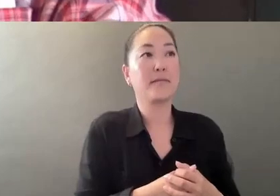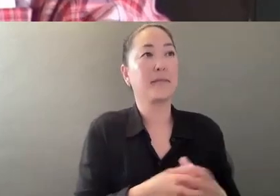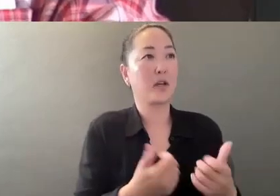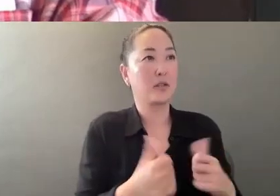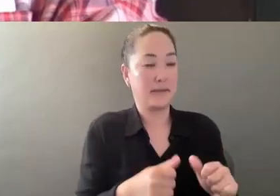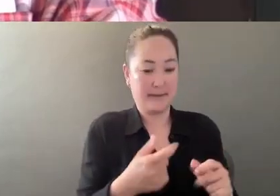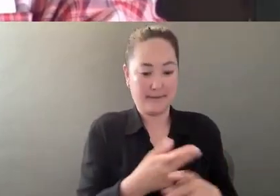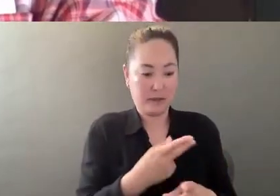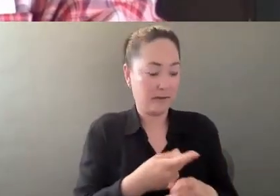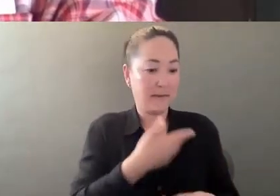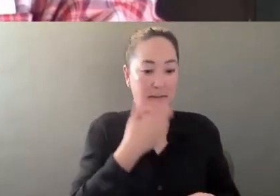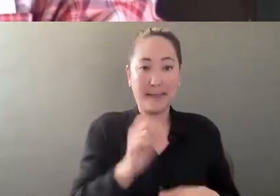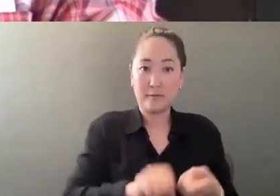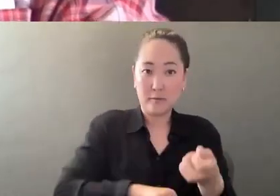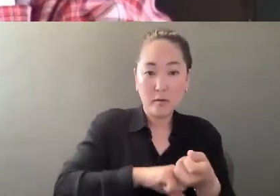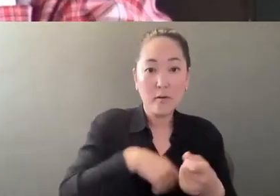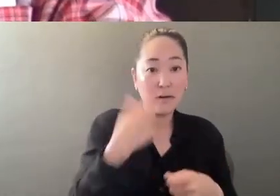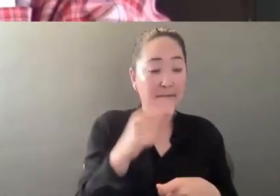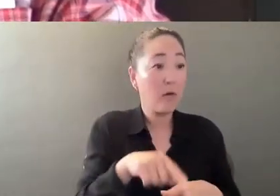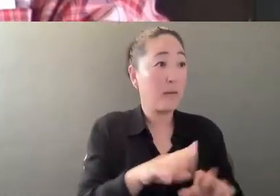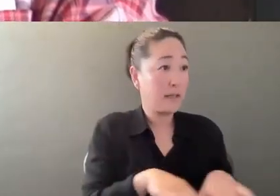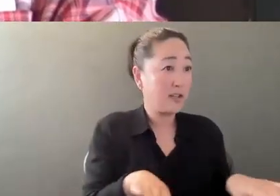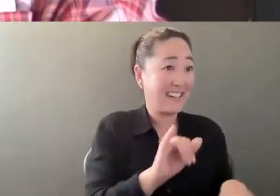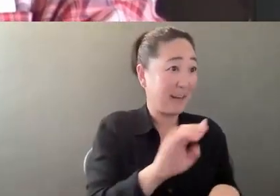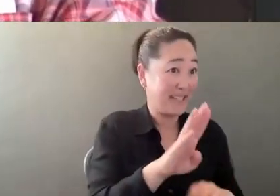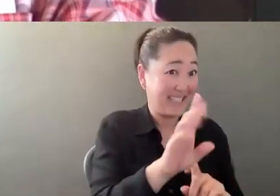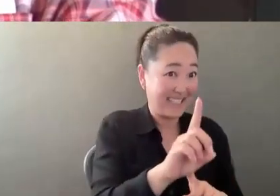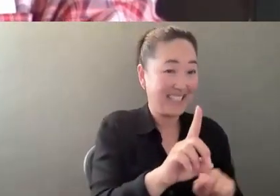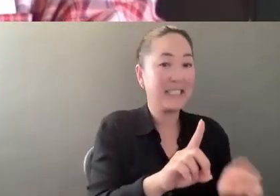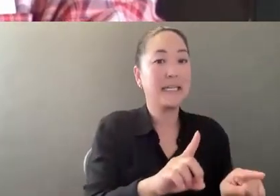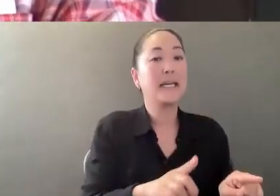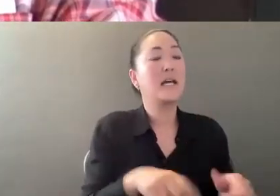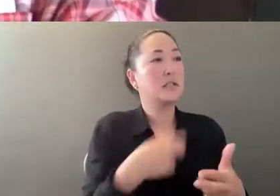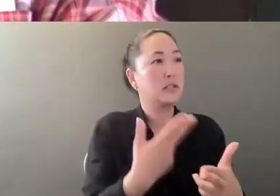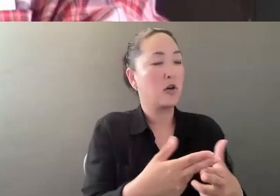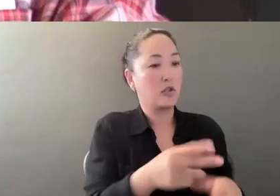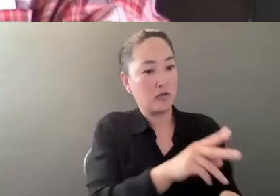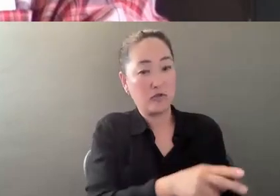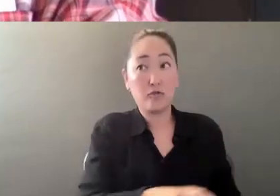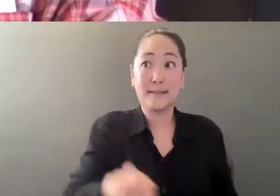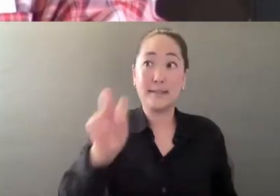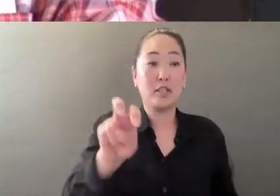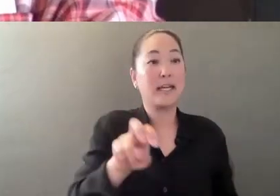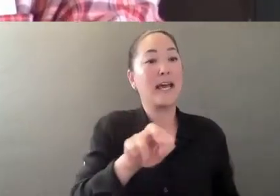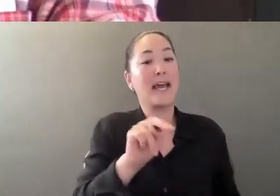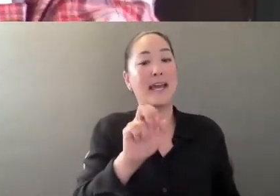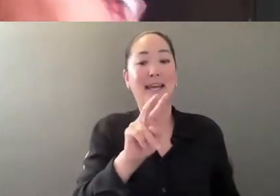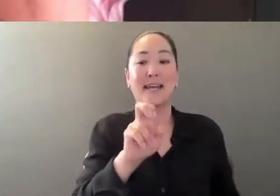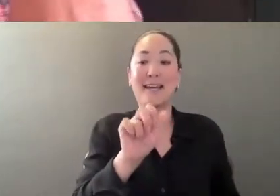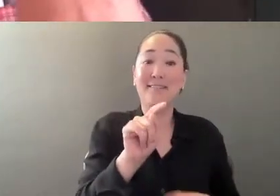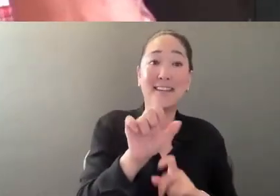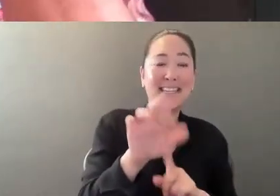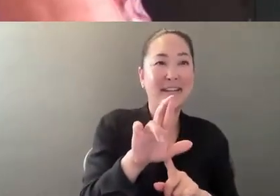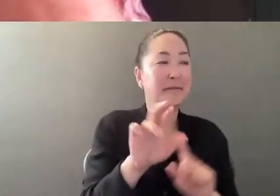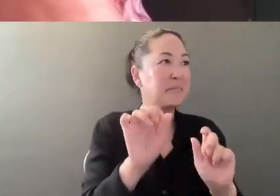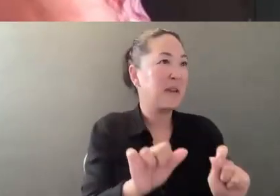for transitioning in the world of IBD. It involves what we call a transition navigator, which means you get a person, could be a nurse